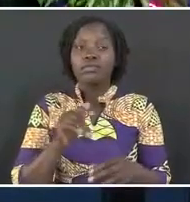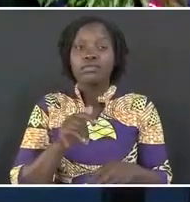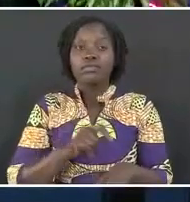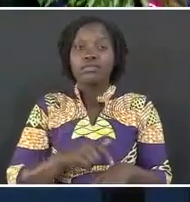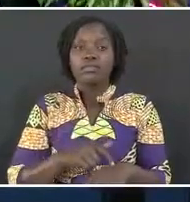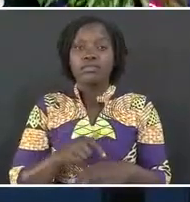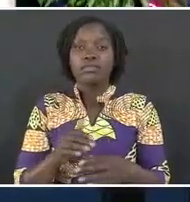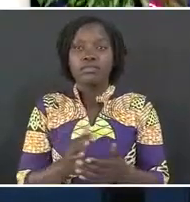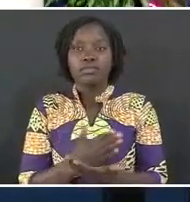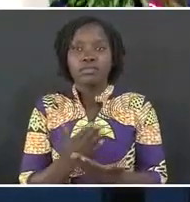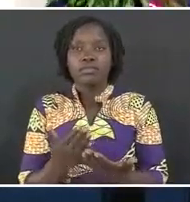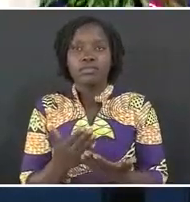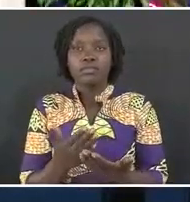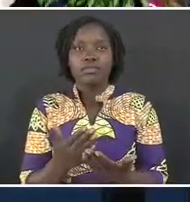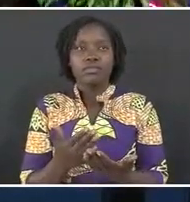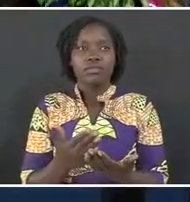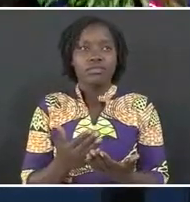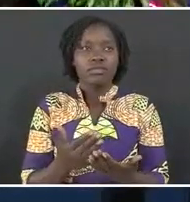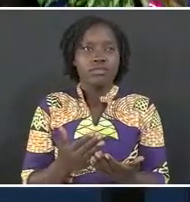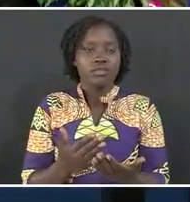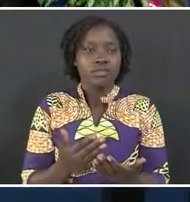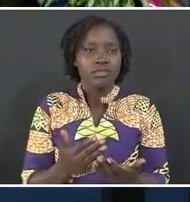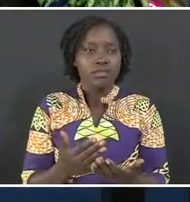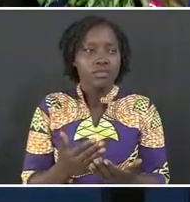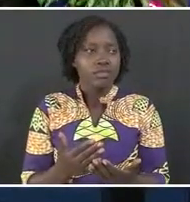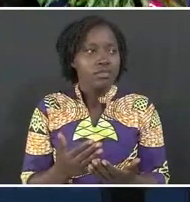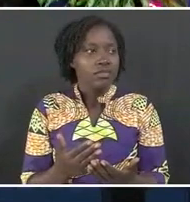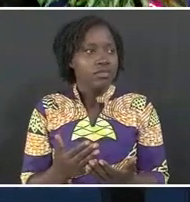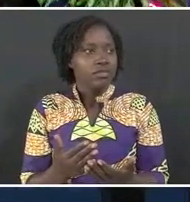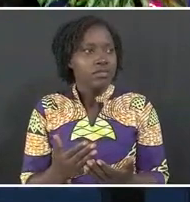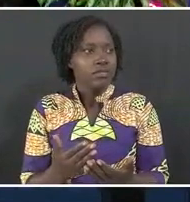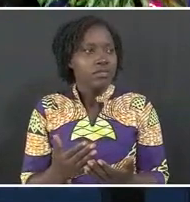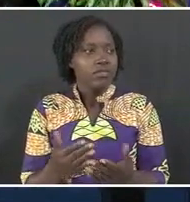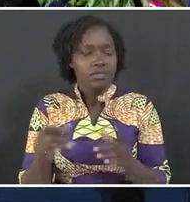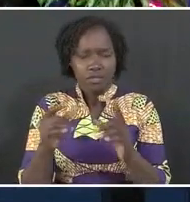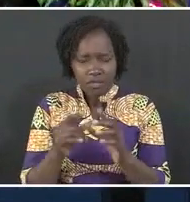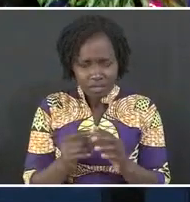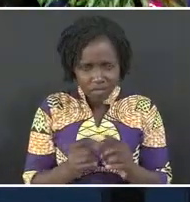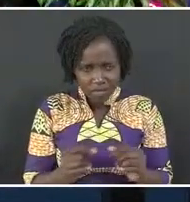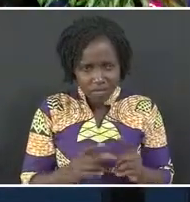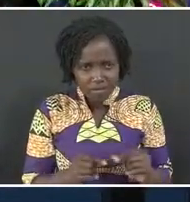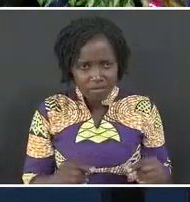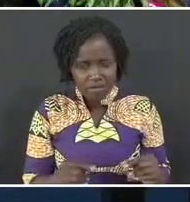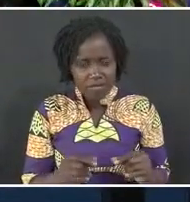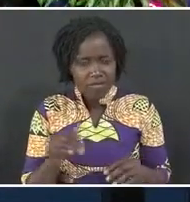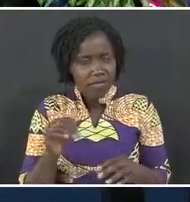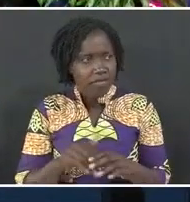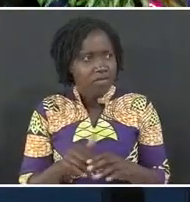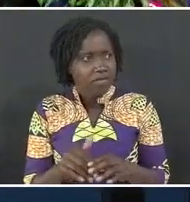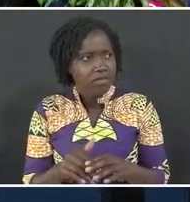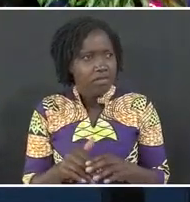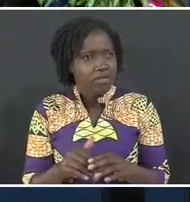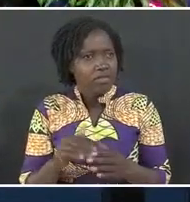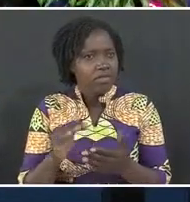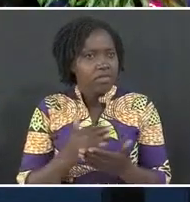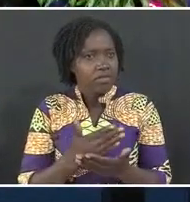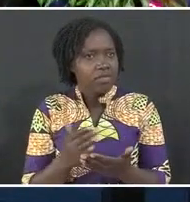friends of mine, Sarah Oswago being one of them. There is this statement in the